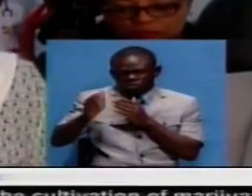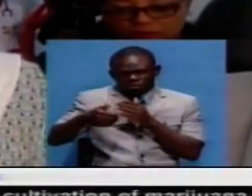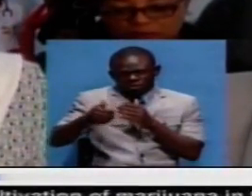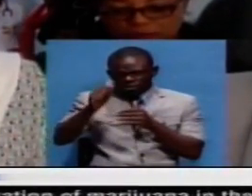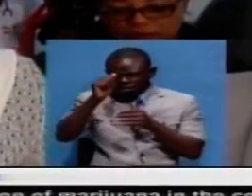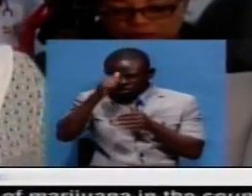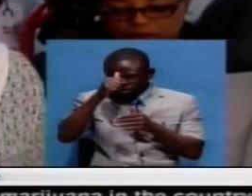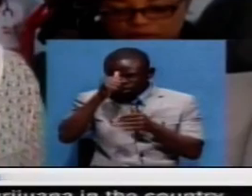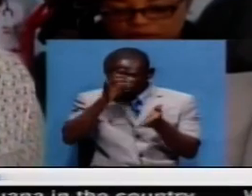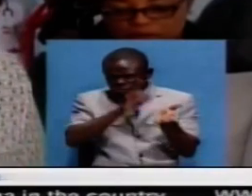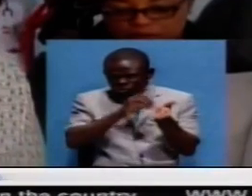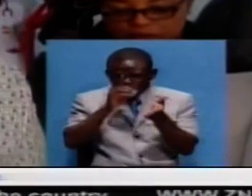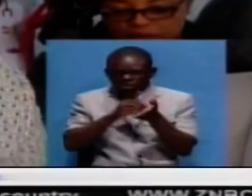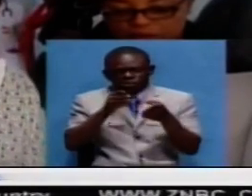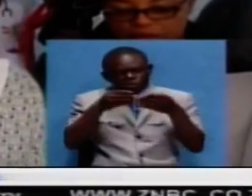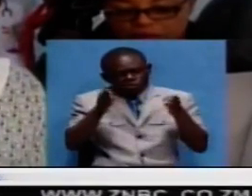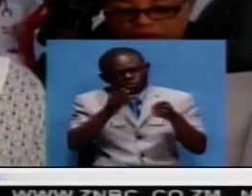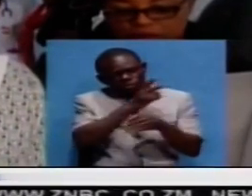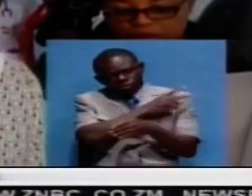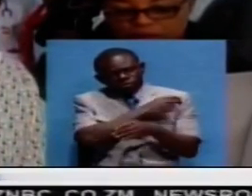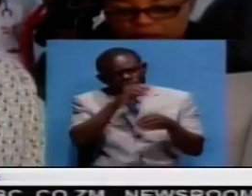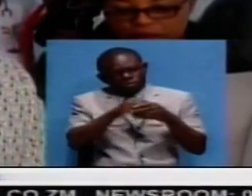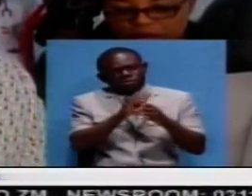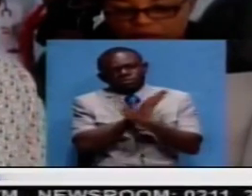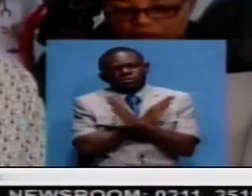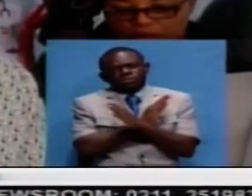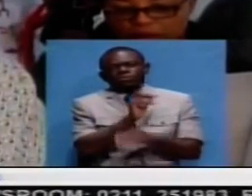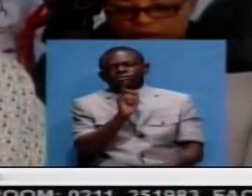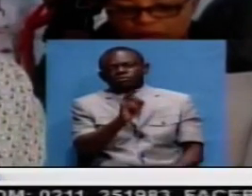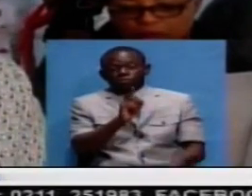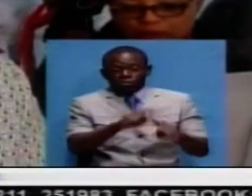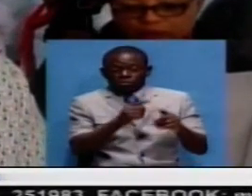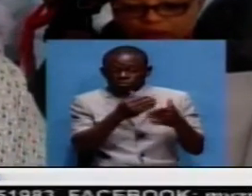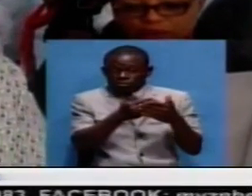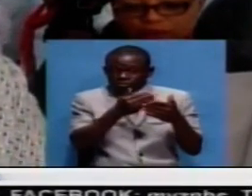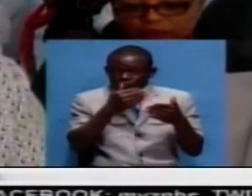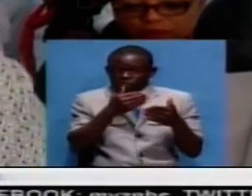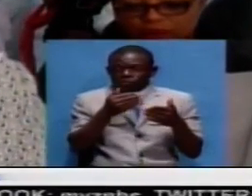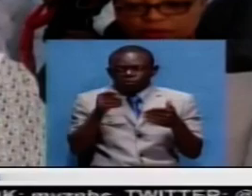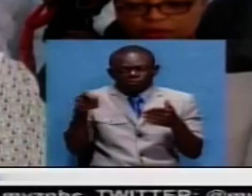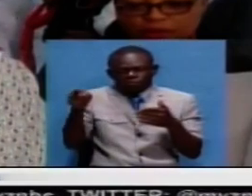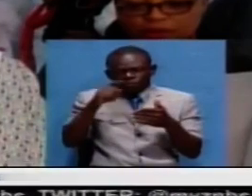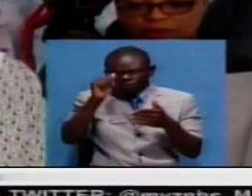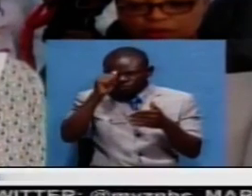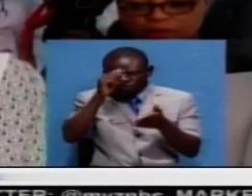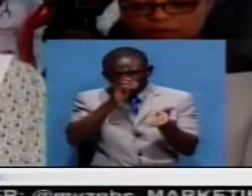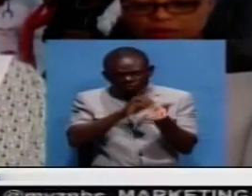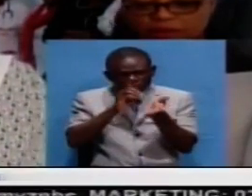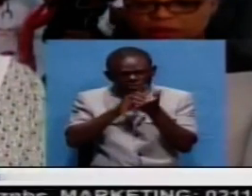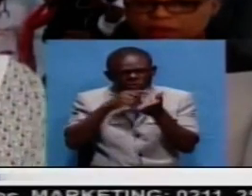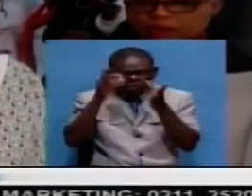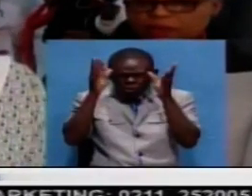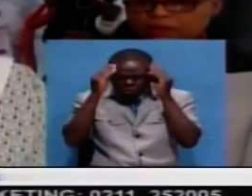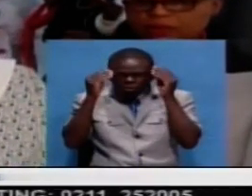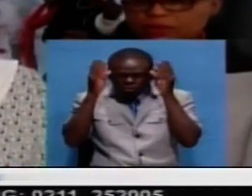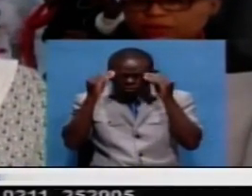do that, they felt it would be prudent to train a cadre, a